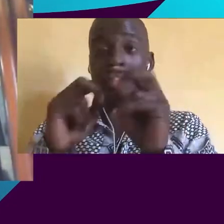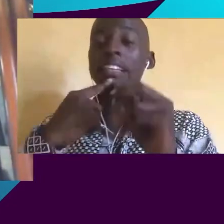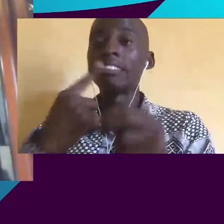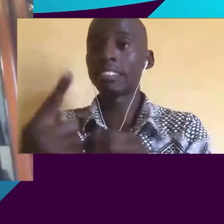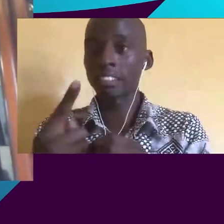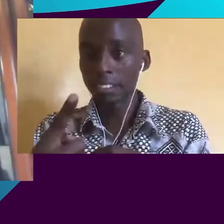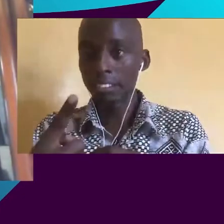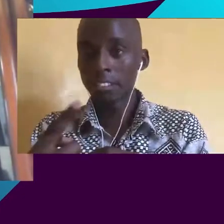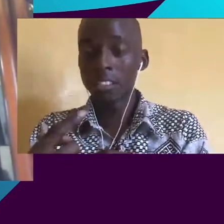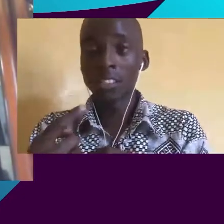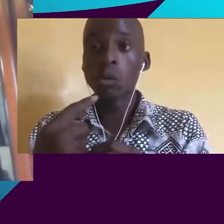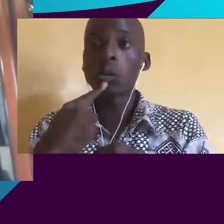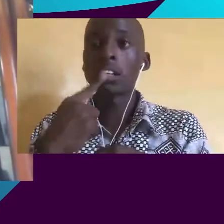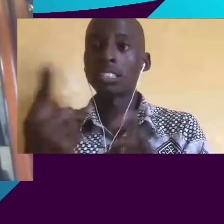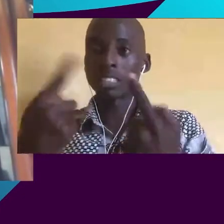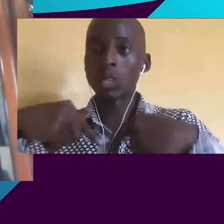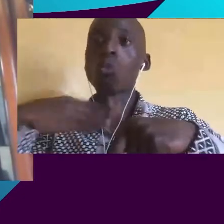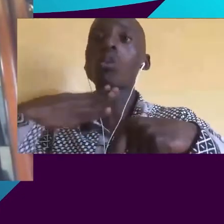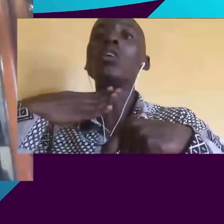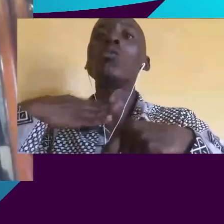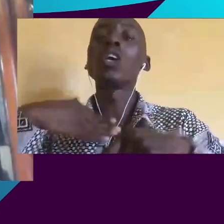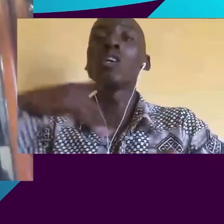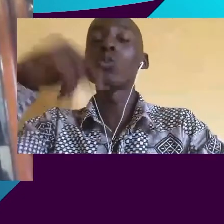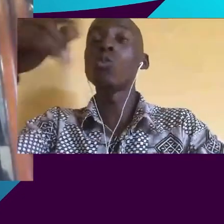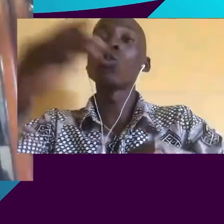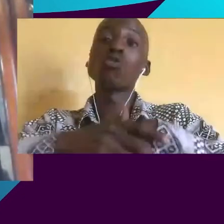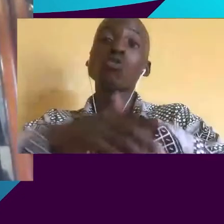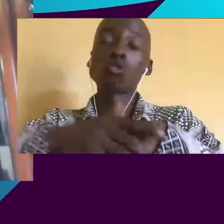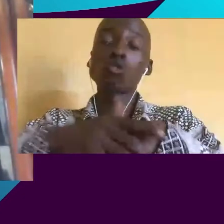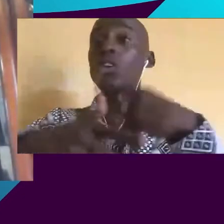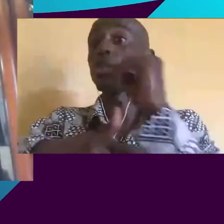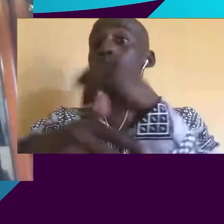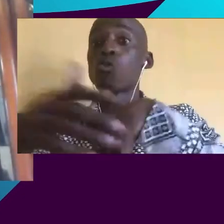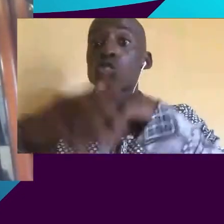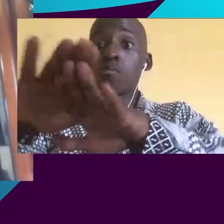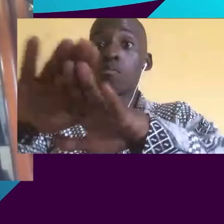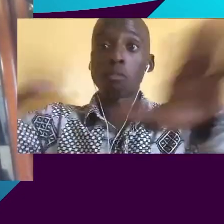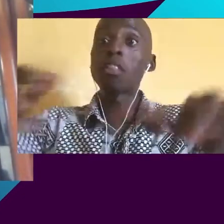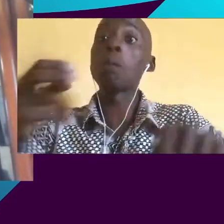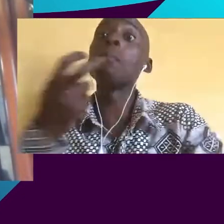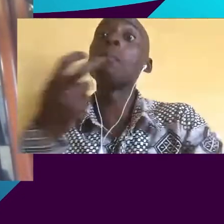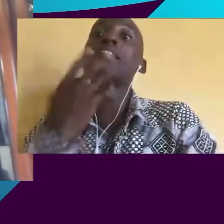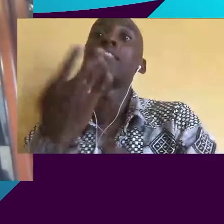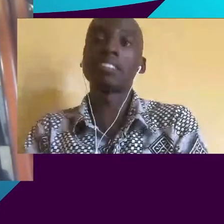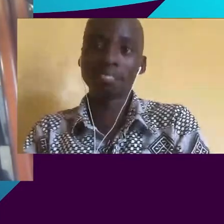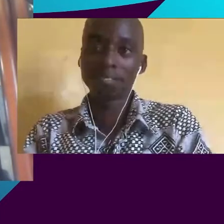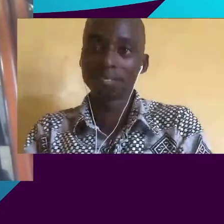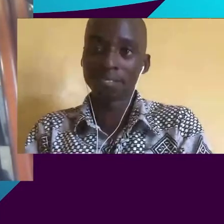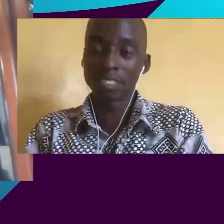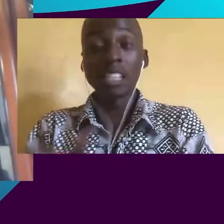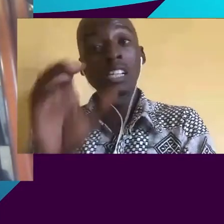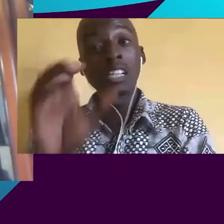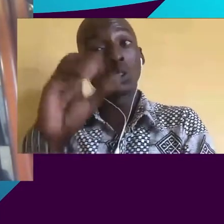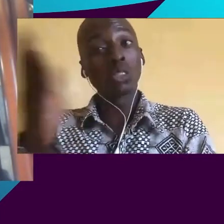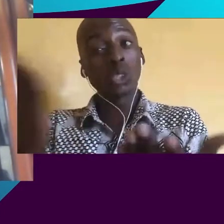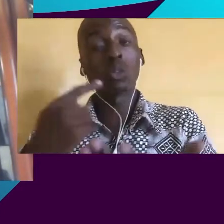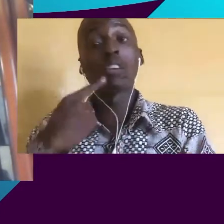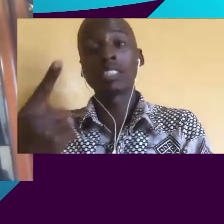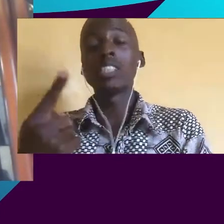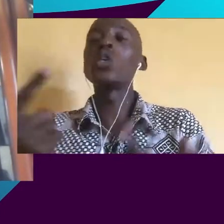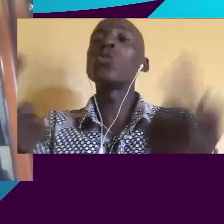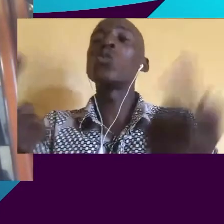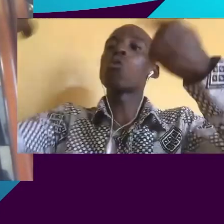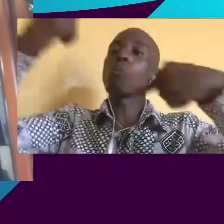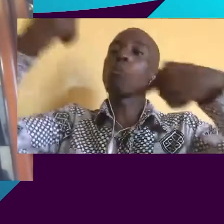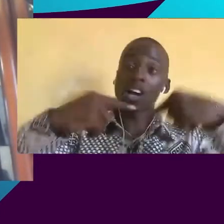when they say we want to go on the pitch? And when they go on the pitch, they are going to be laughed at. So that's why I'm saying we go back. We need really to start within